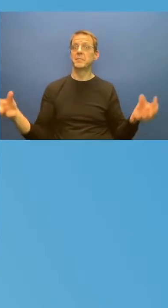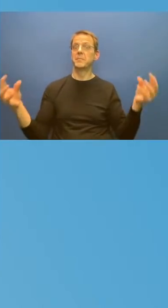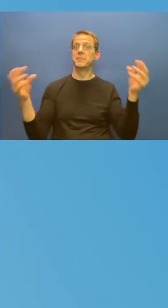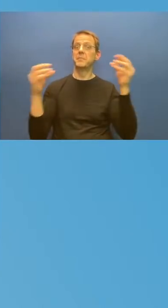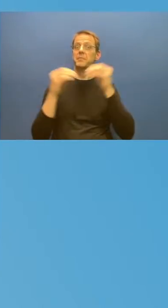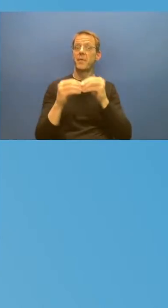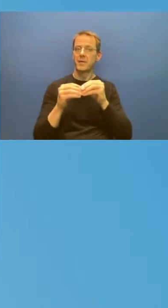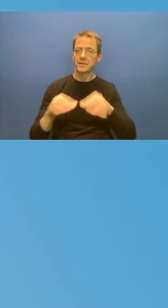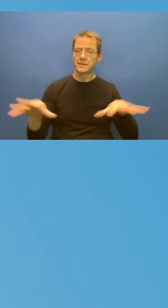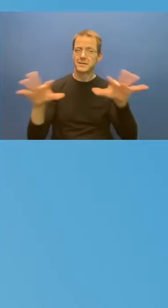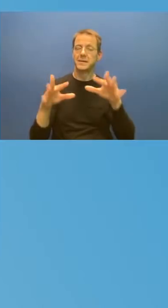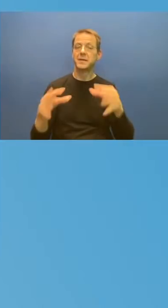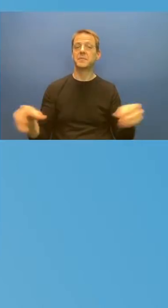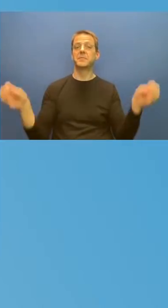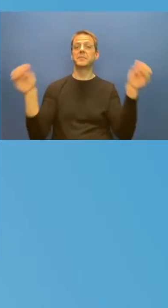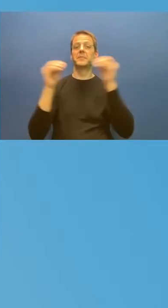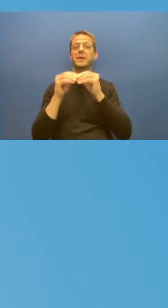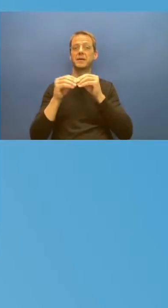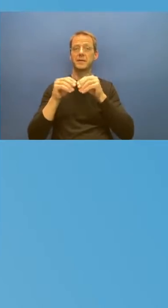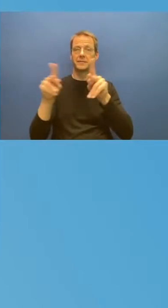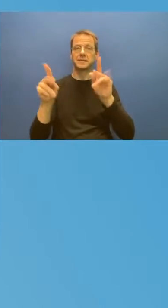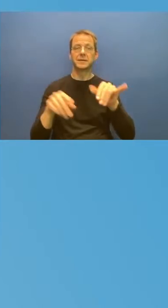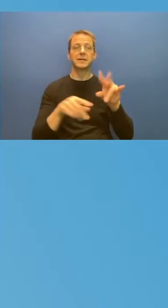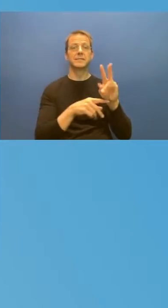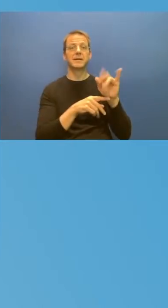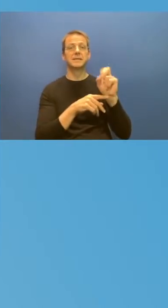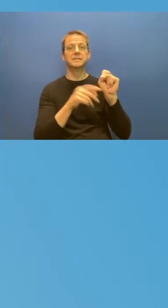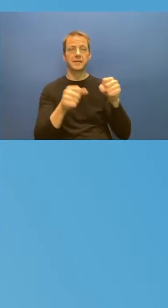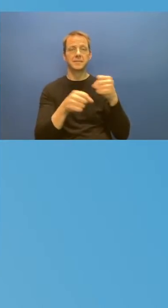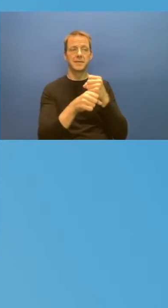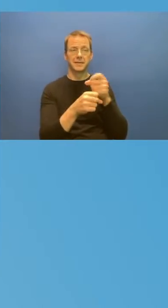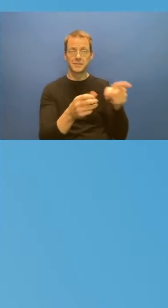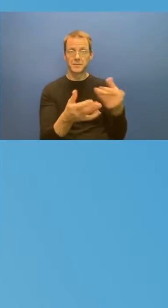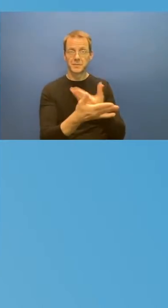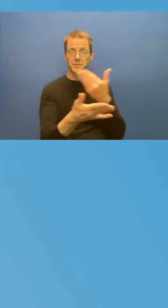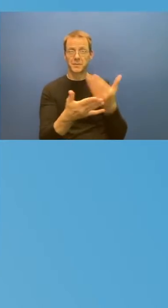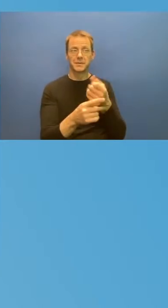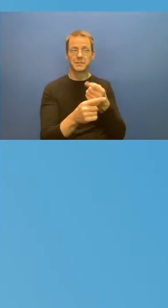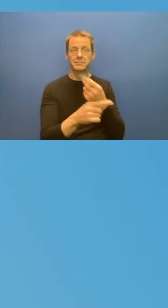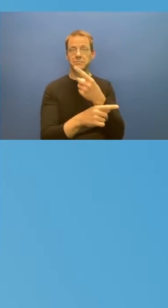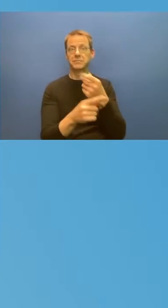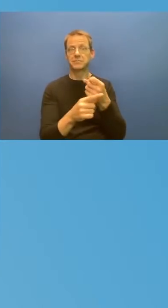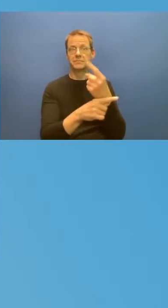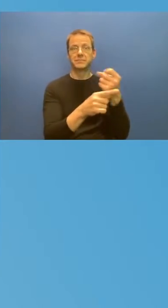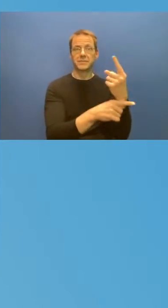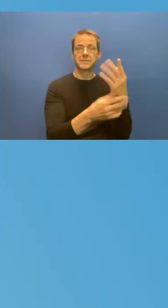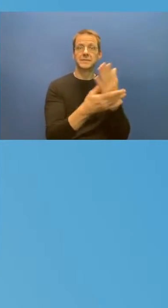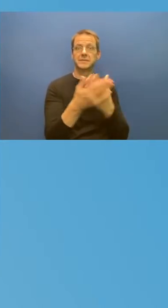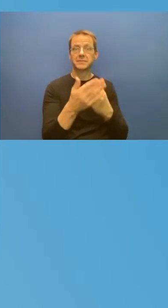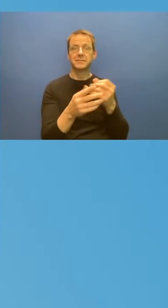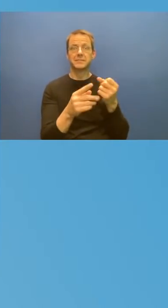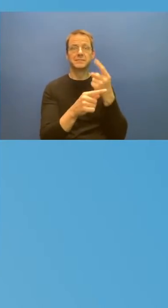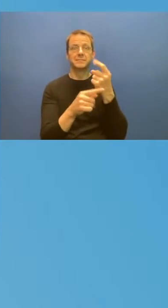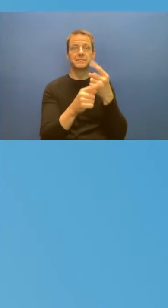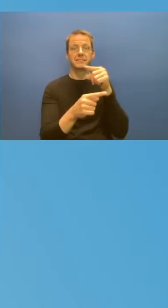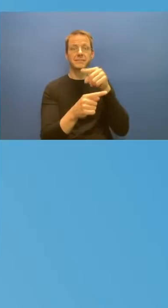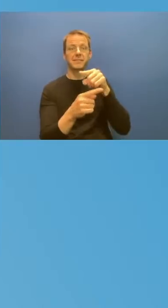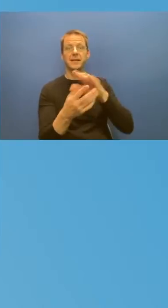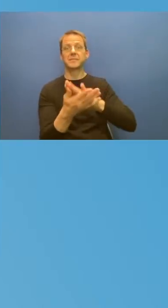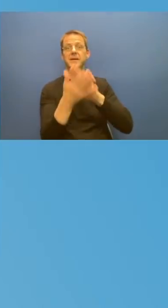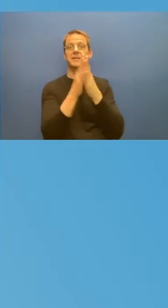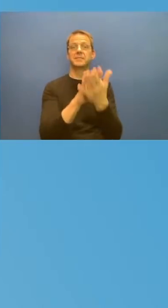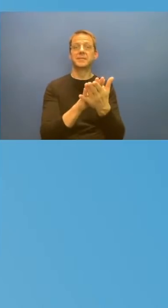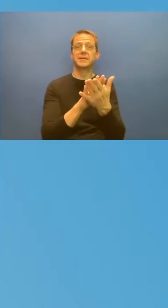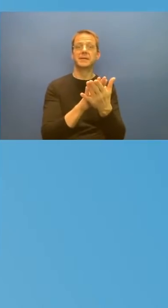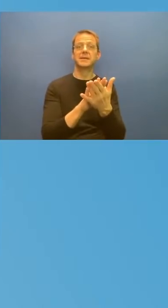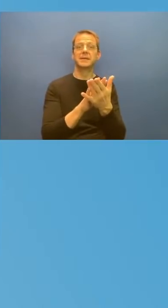become variants of interest, some of which become variants of concern, some of which we don't worry ourselves about. What does that pattern of evolution